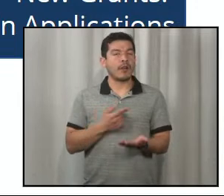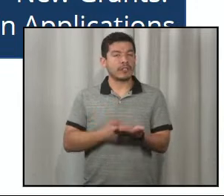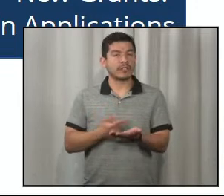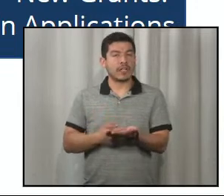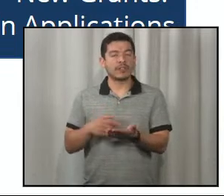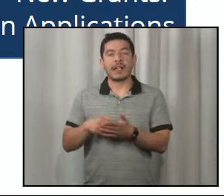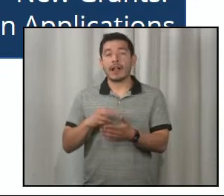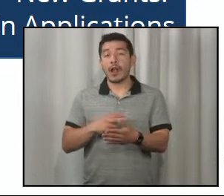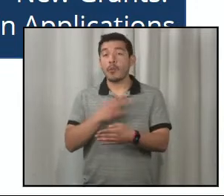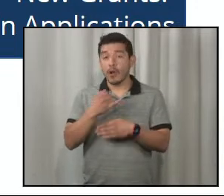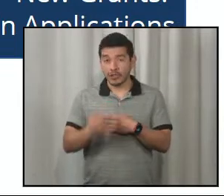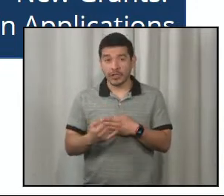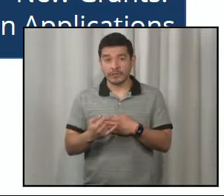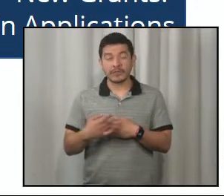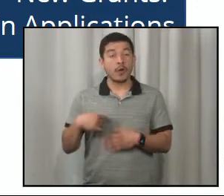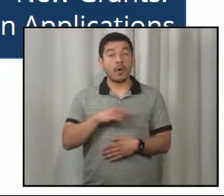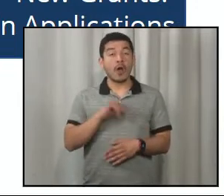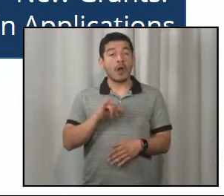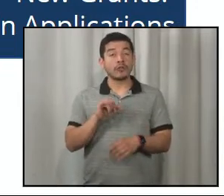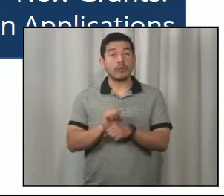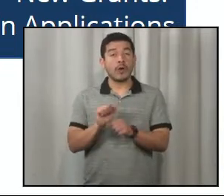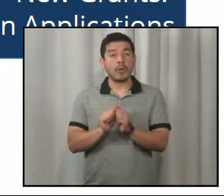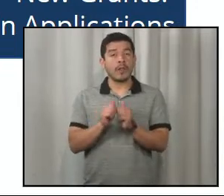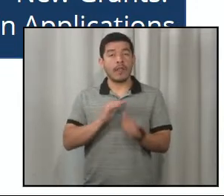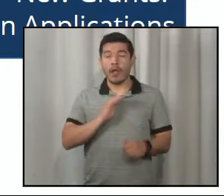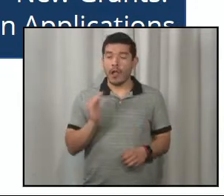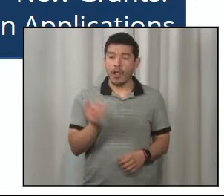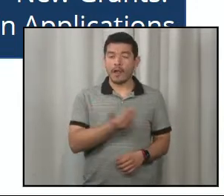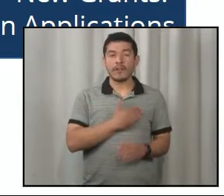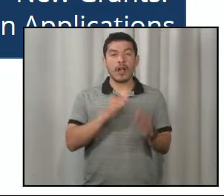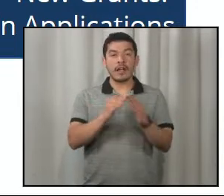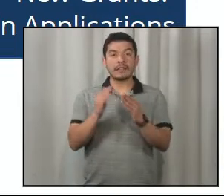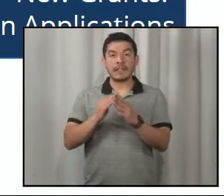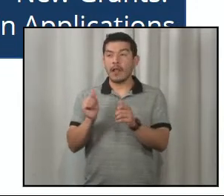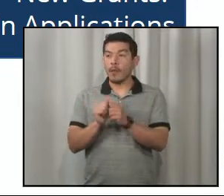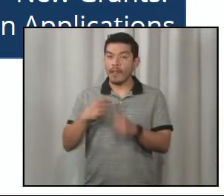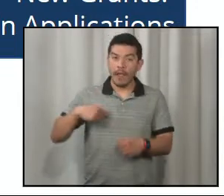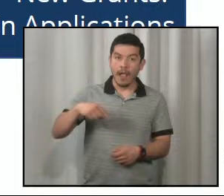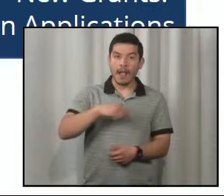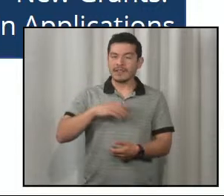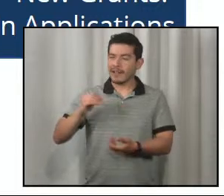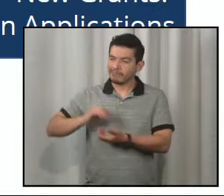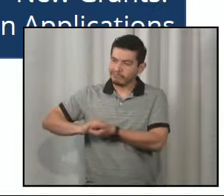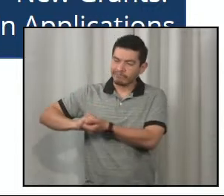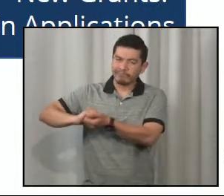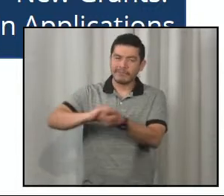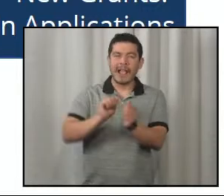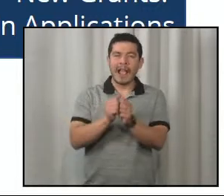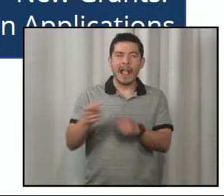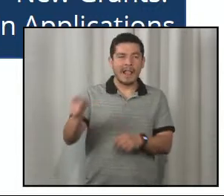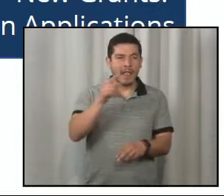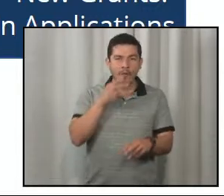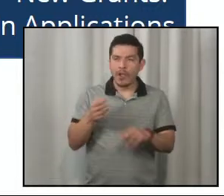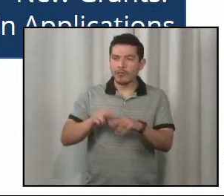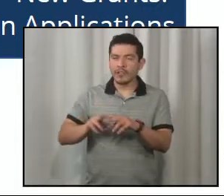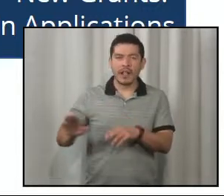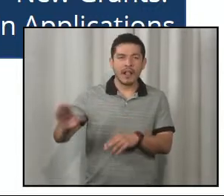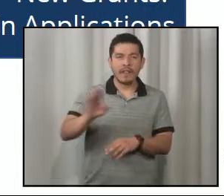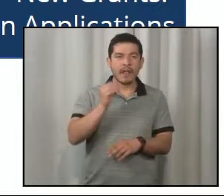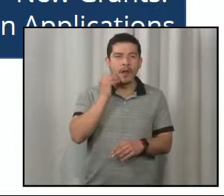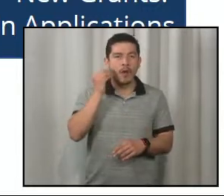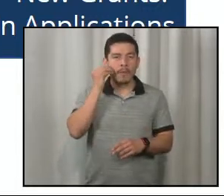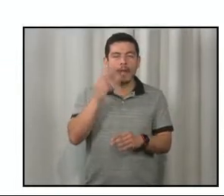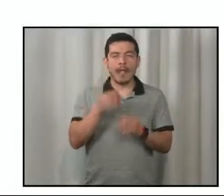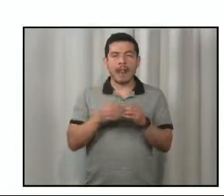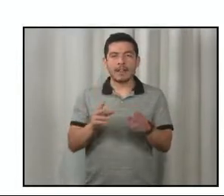our projects. We're also engaging with all of our cities around us and pulling them together about how are they going to increase their capacity while Long Beach